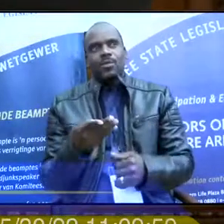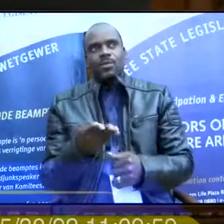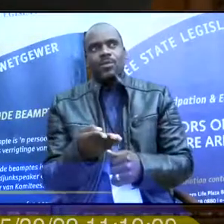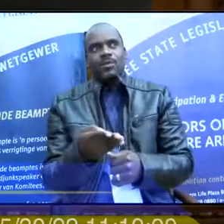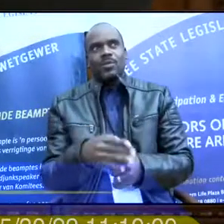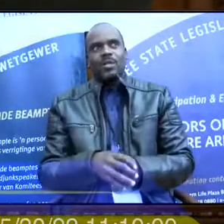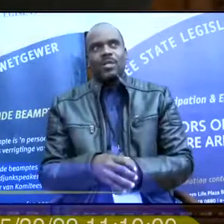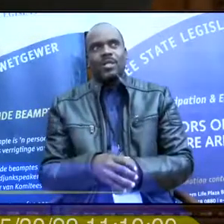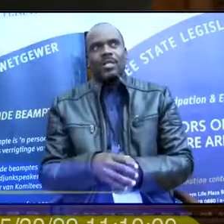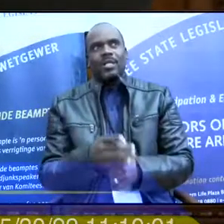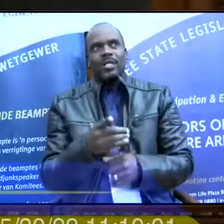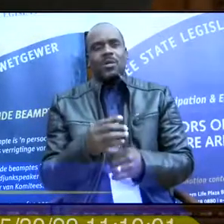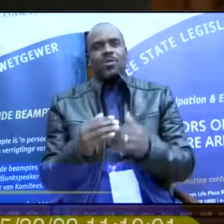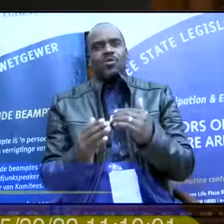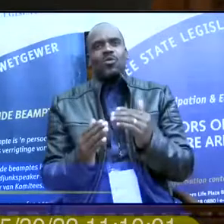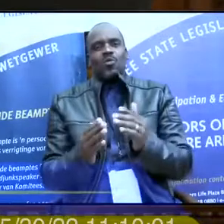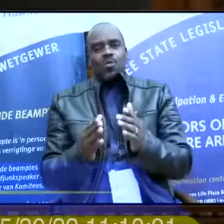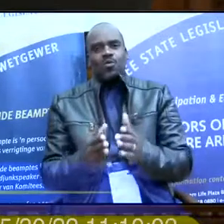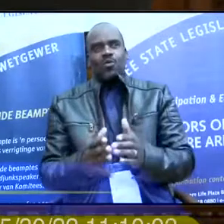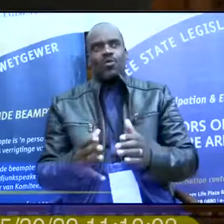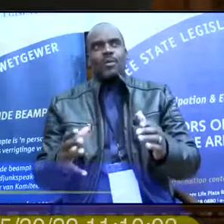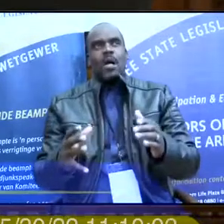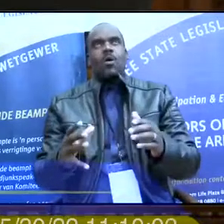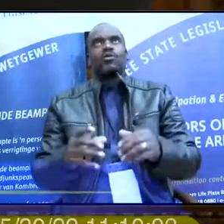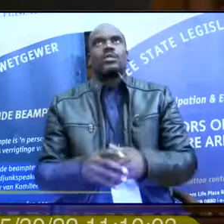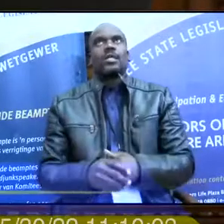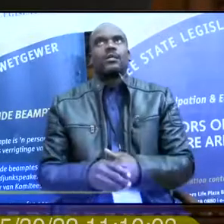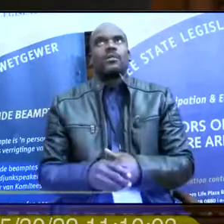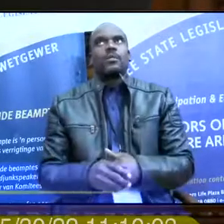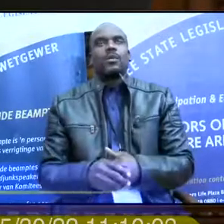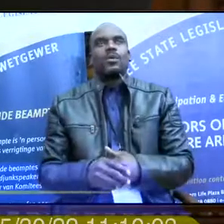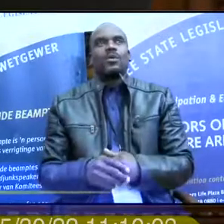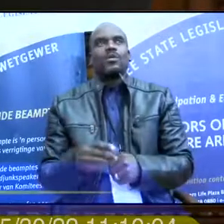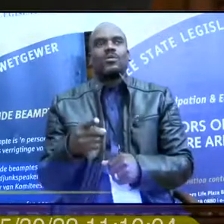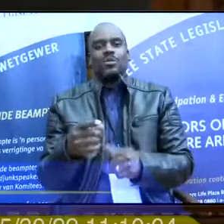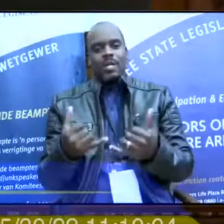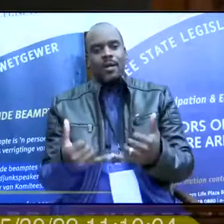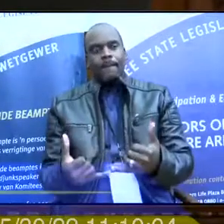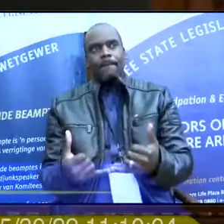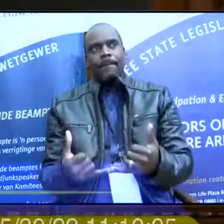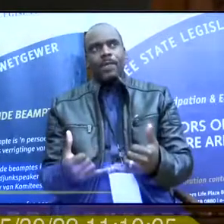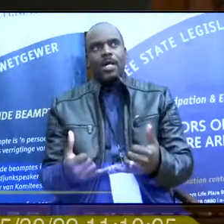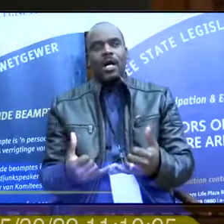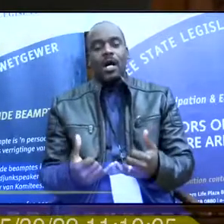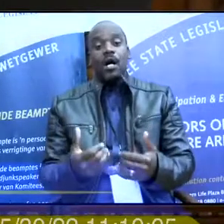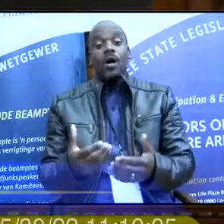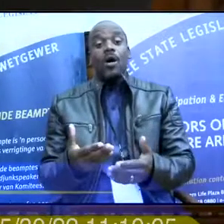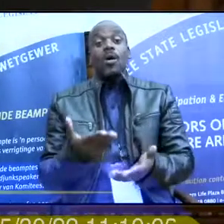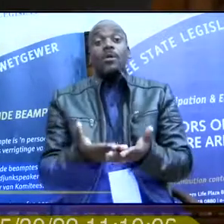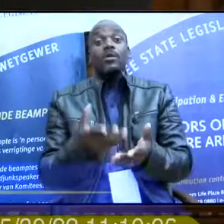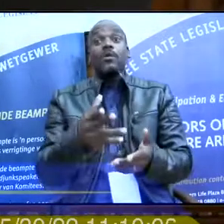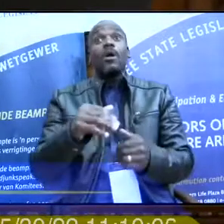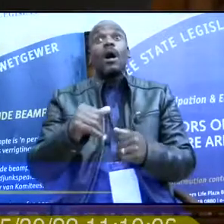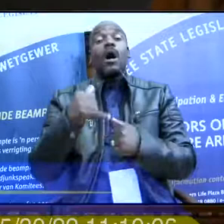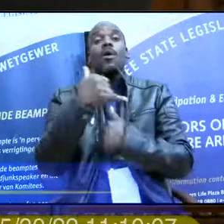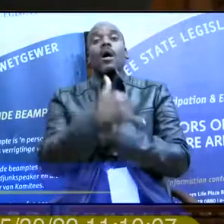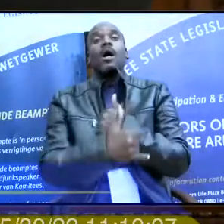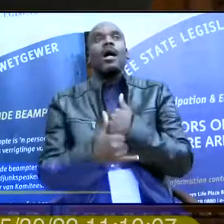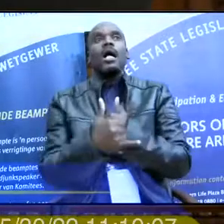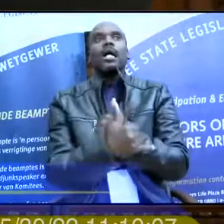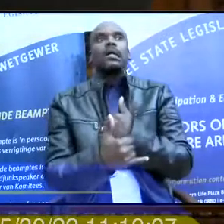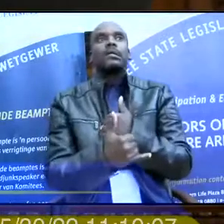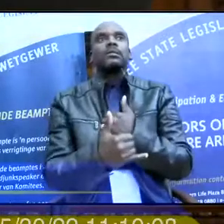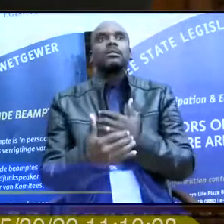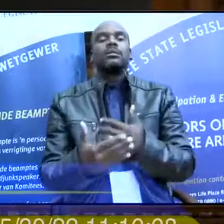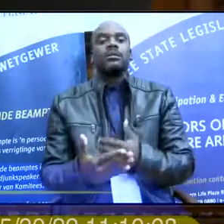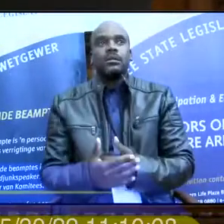that trajectory are we going to allow for the predictions based on what currently has happened with